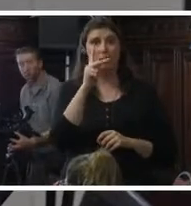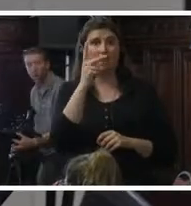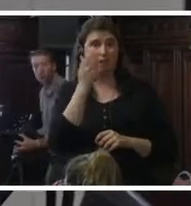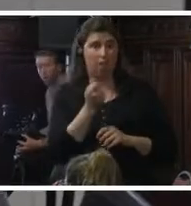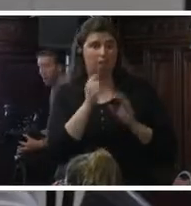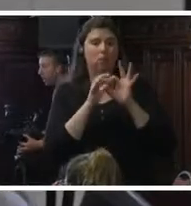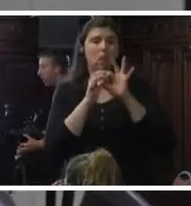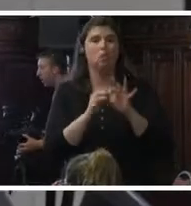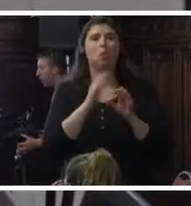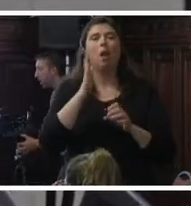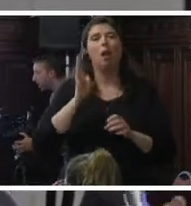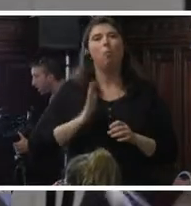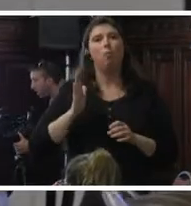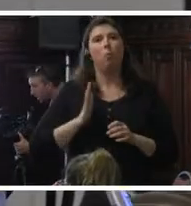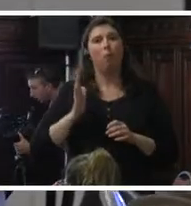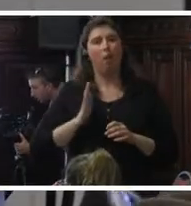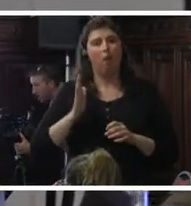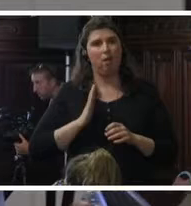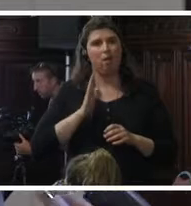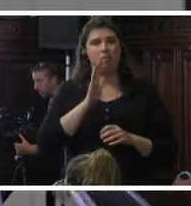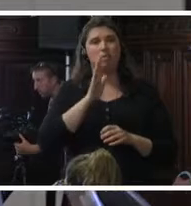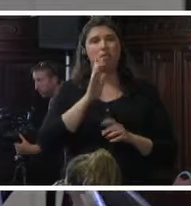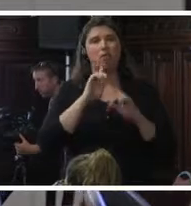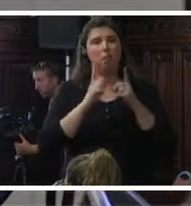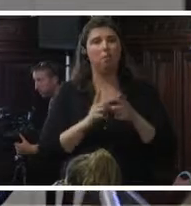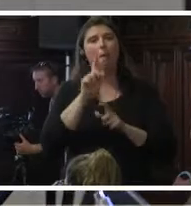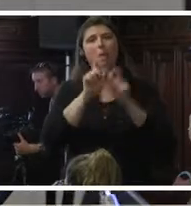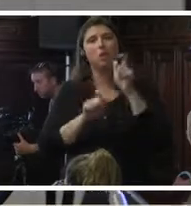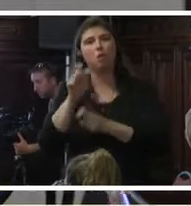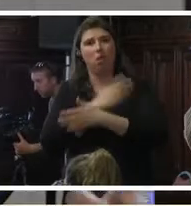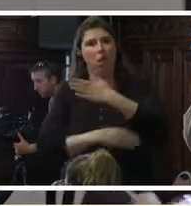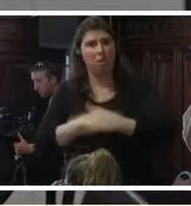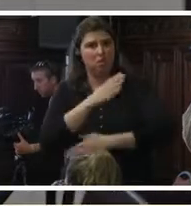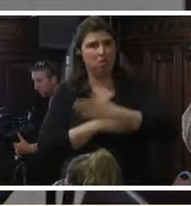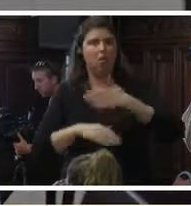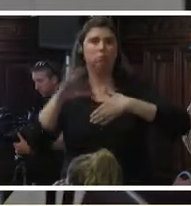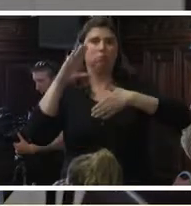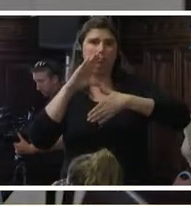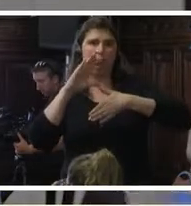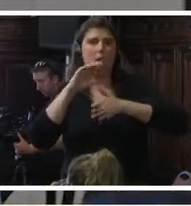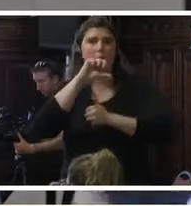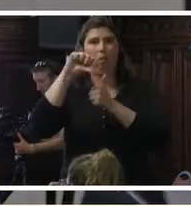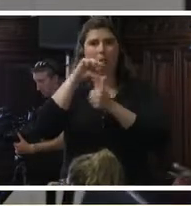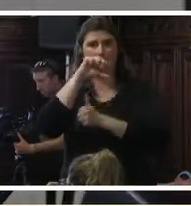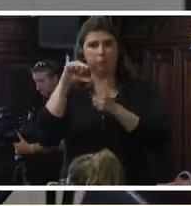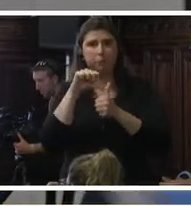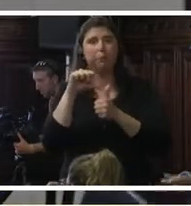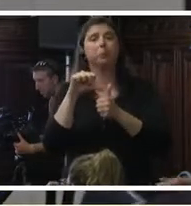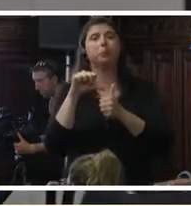and in the Caribbean. And the hearing was requested by a number